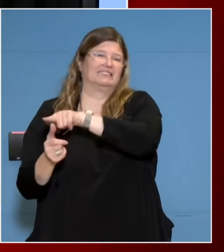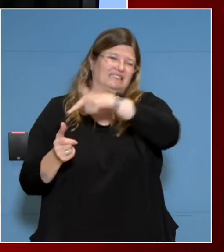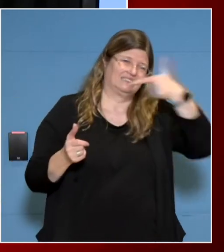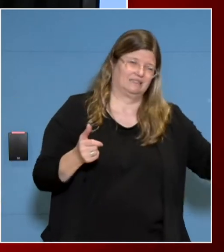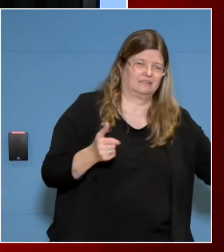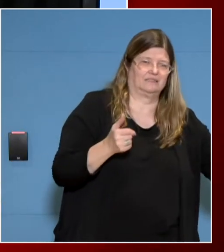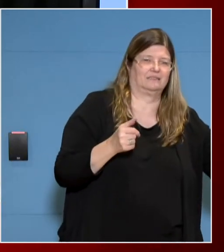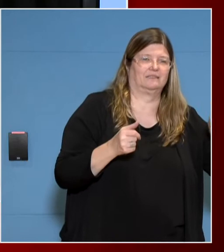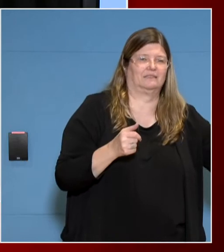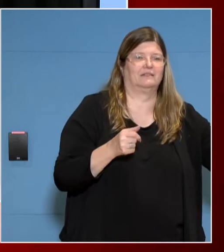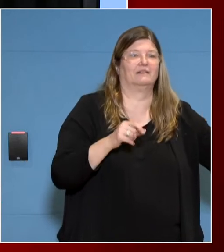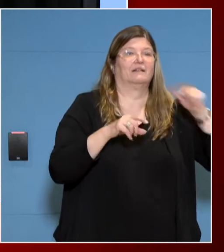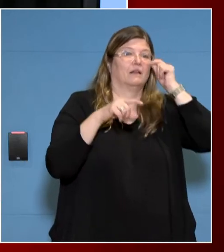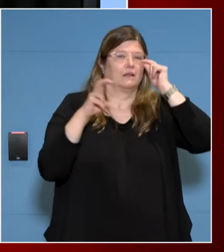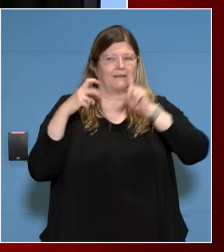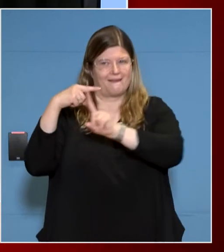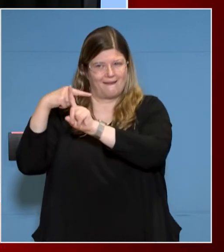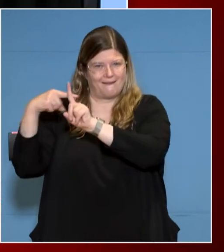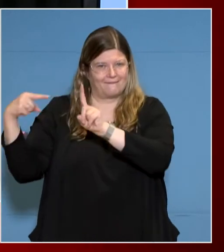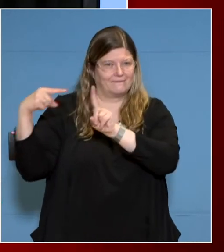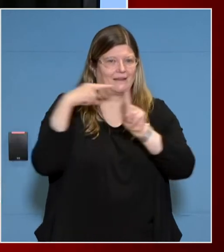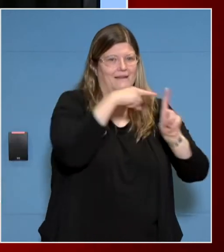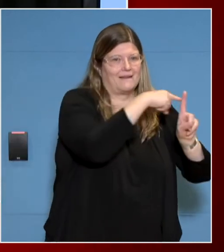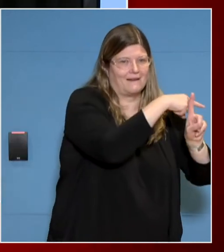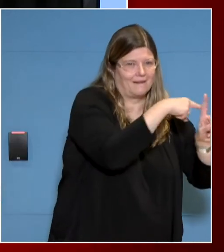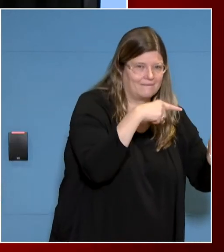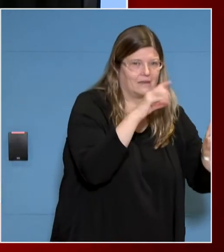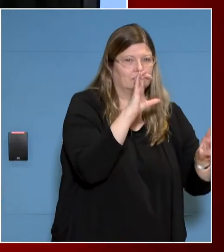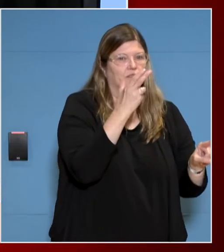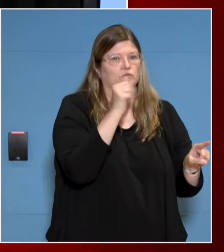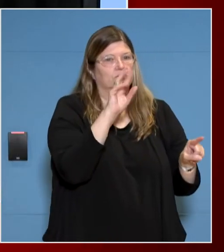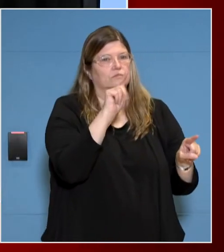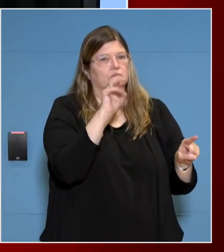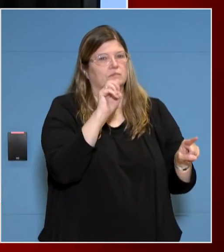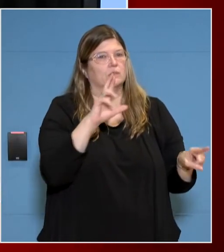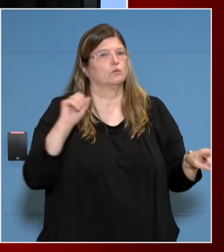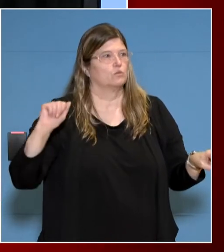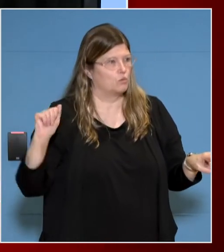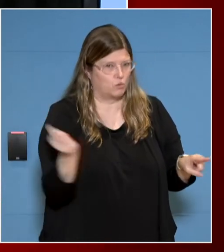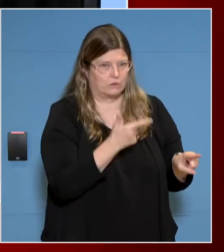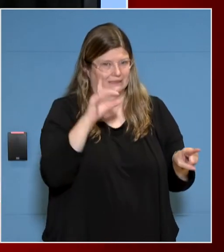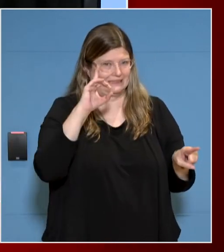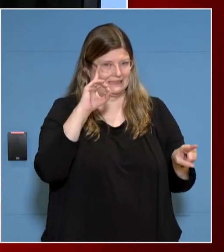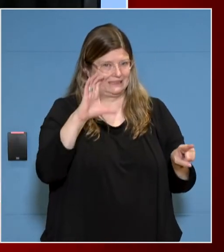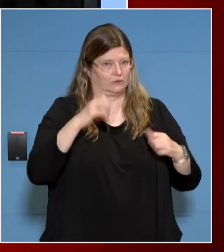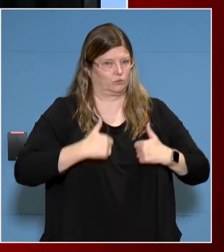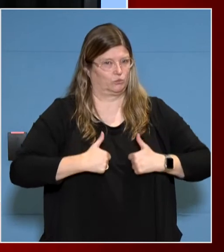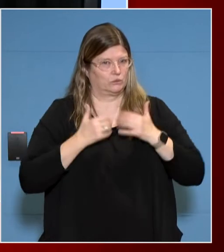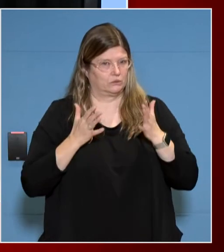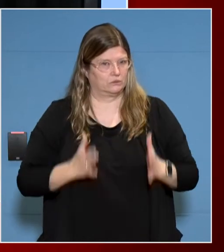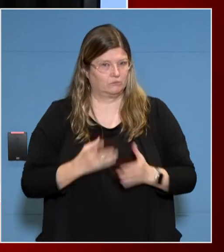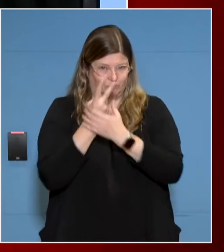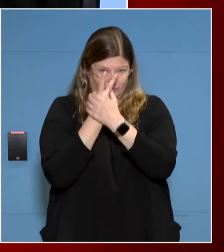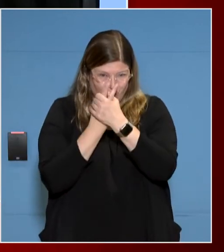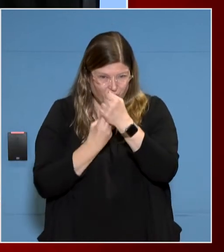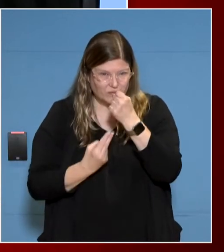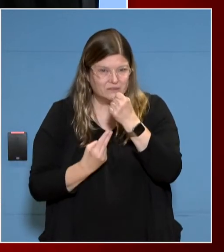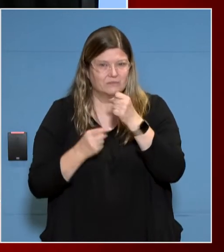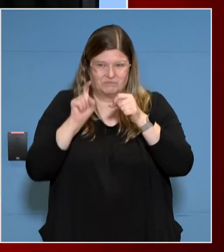our public charter schools, but they're all DC kids. And they need to get open too. We have more other kids who are in